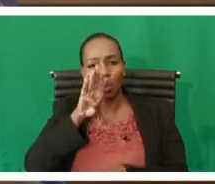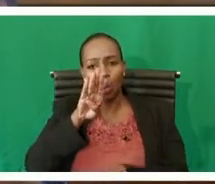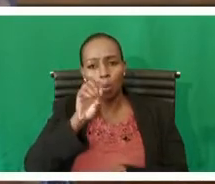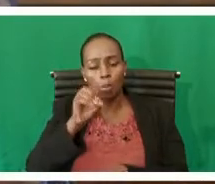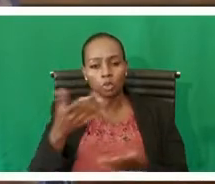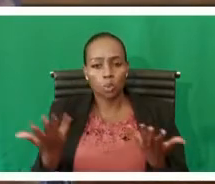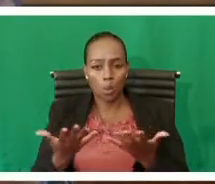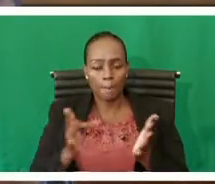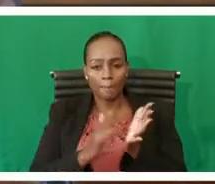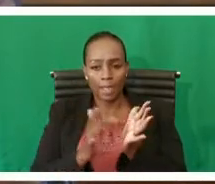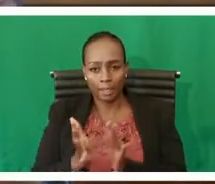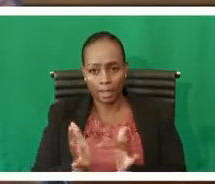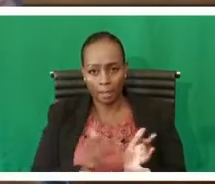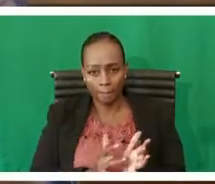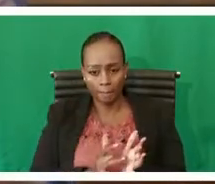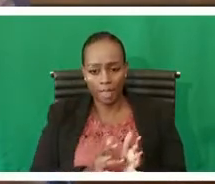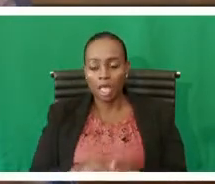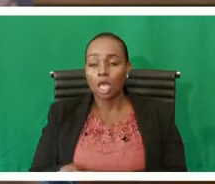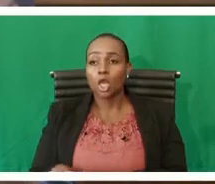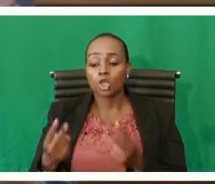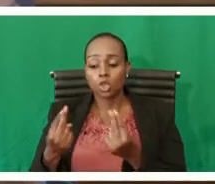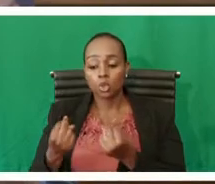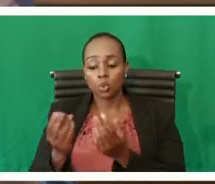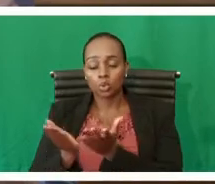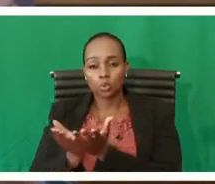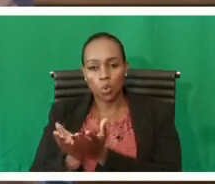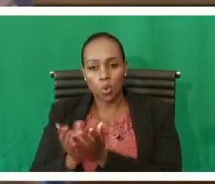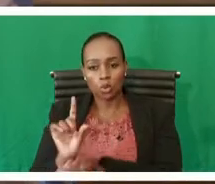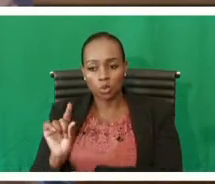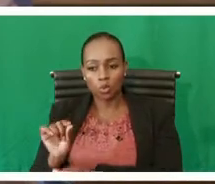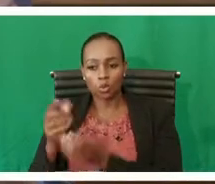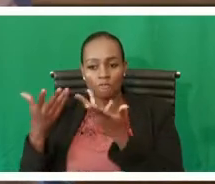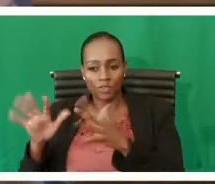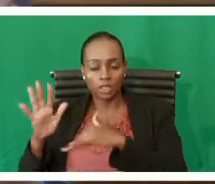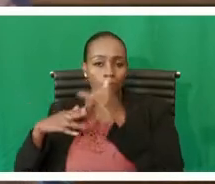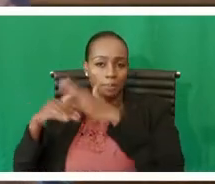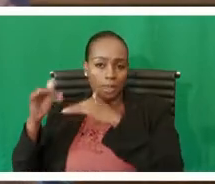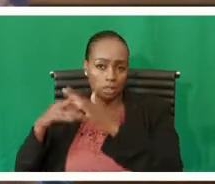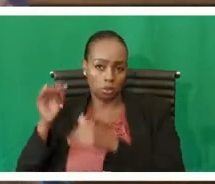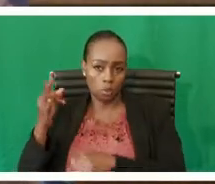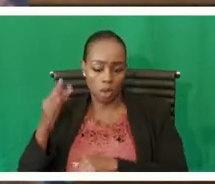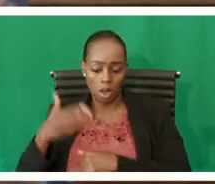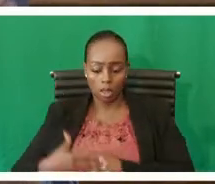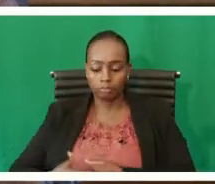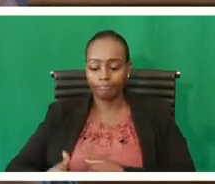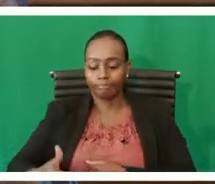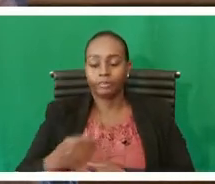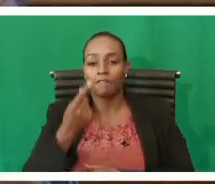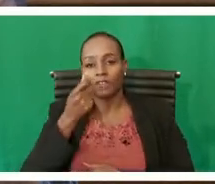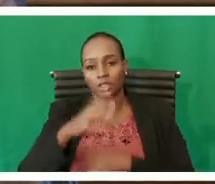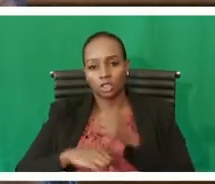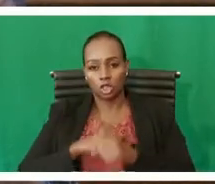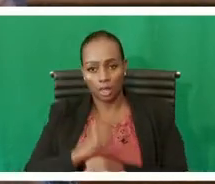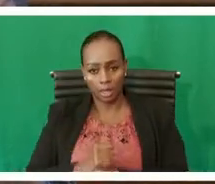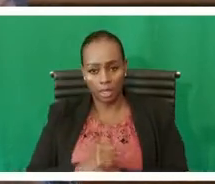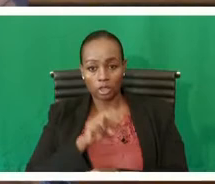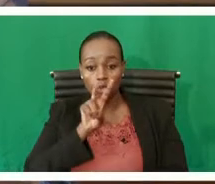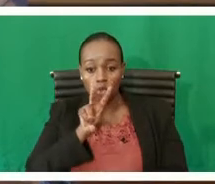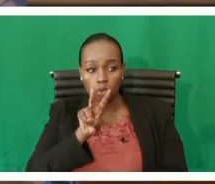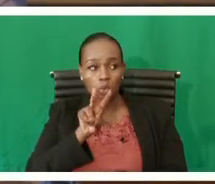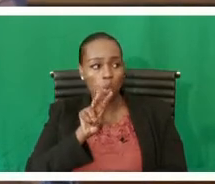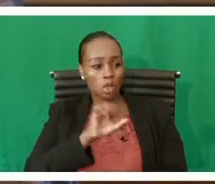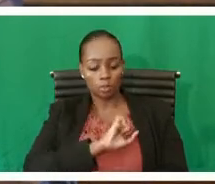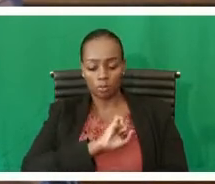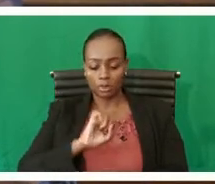Bethlehem. The following new schools will be completed in the coming financial year. Tulo Primary School,